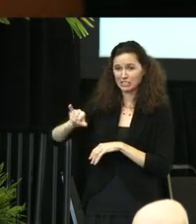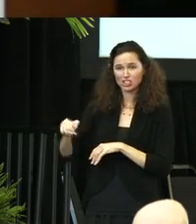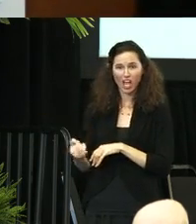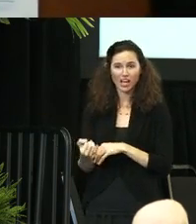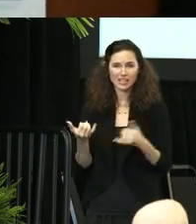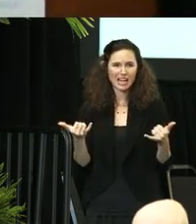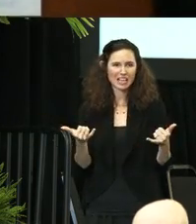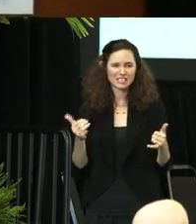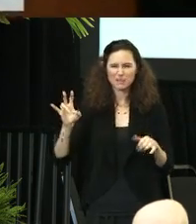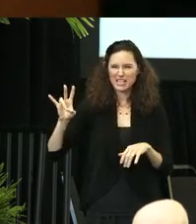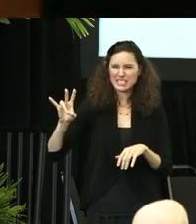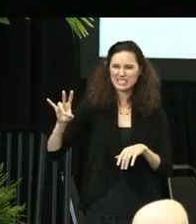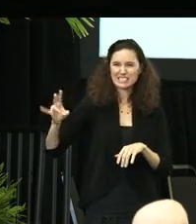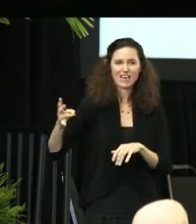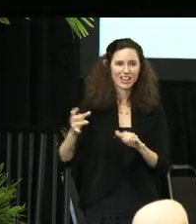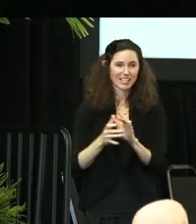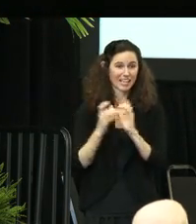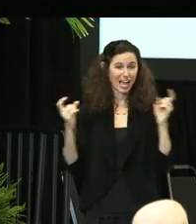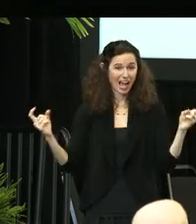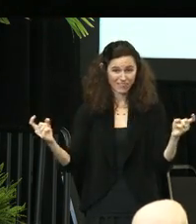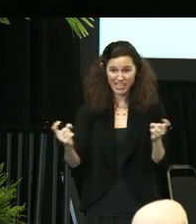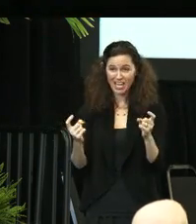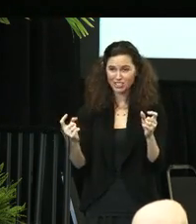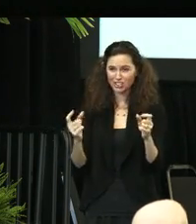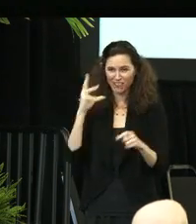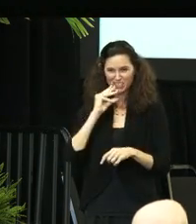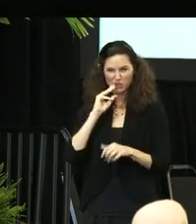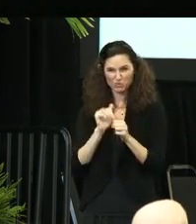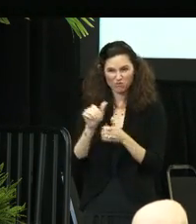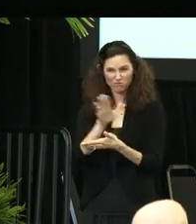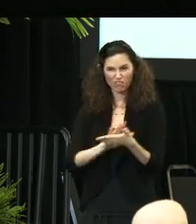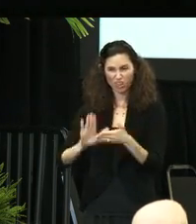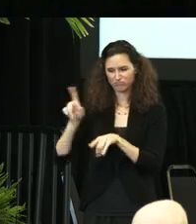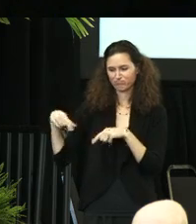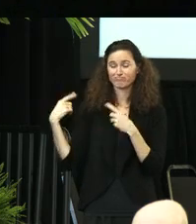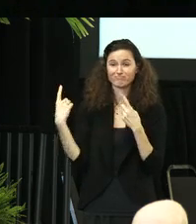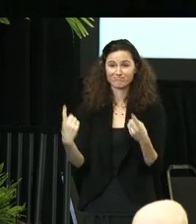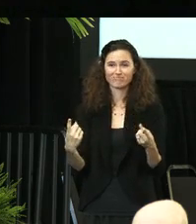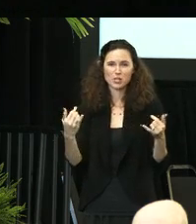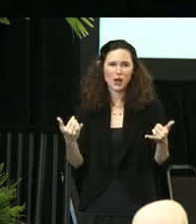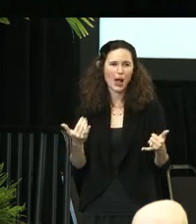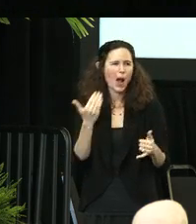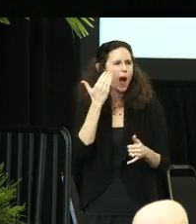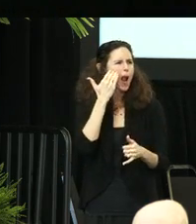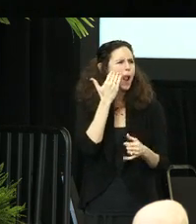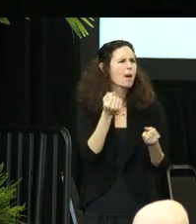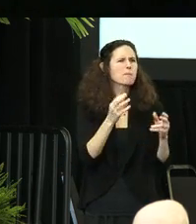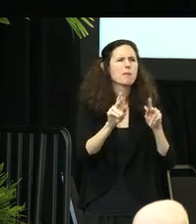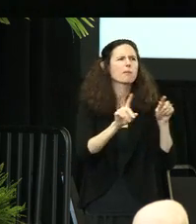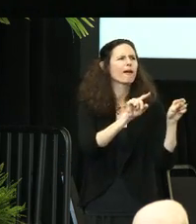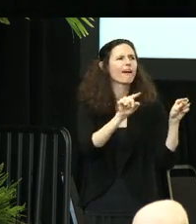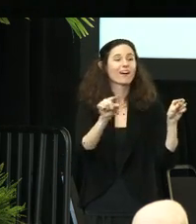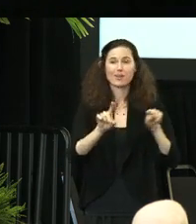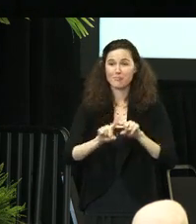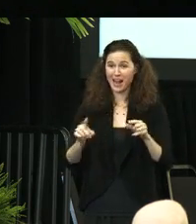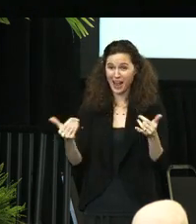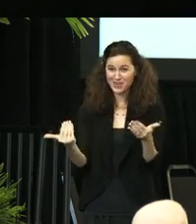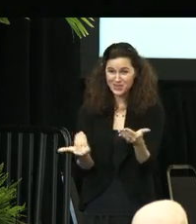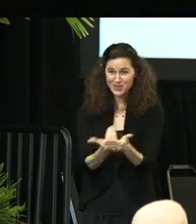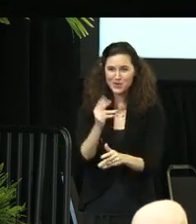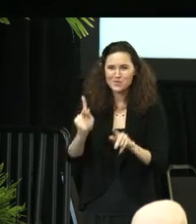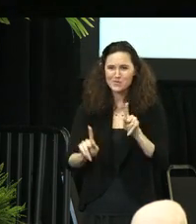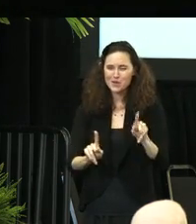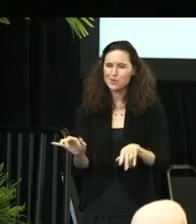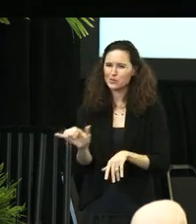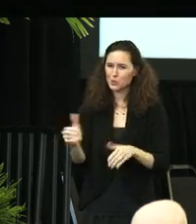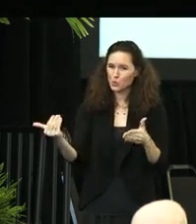This is now my 7th convocation with the college, and so I know many of you out there, but we also have a lot of new faces.